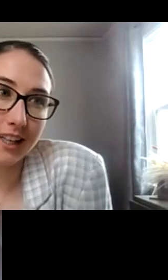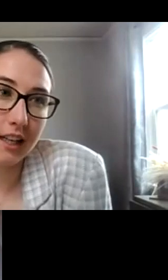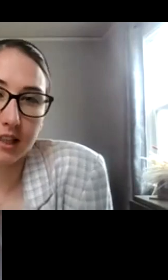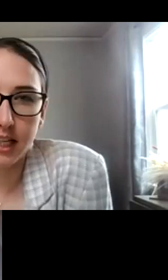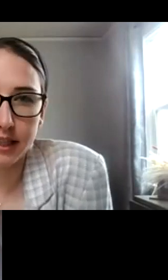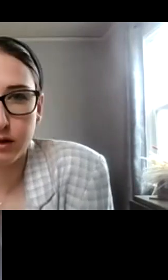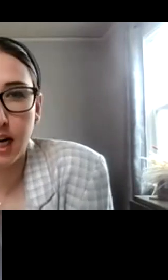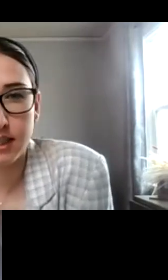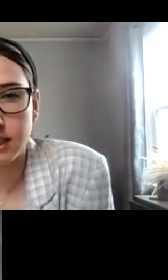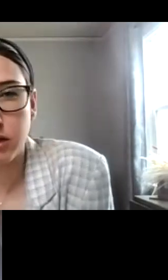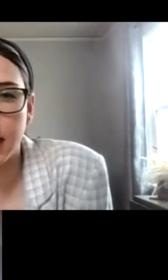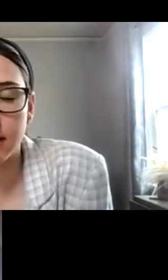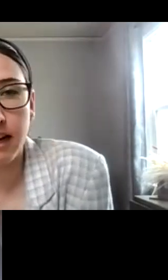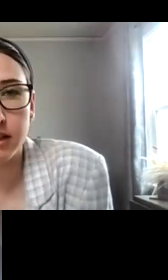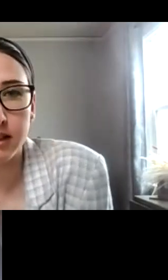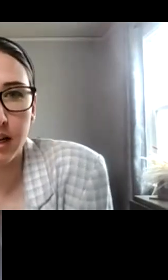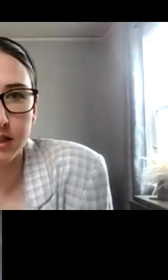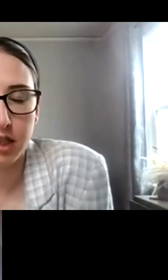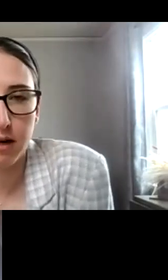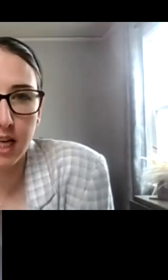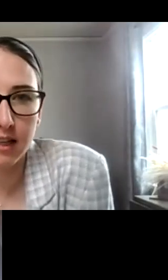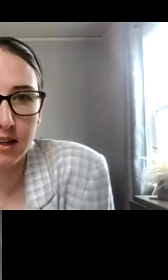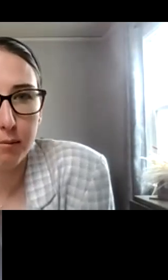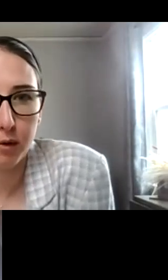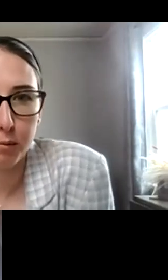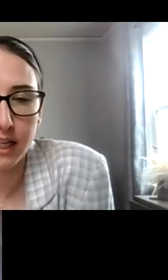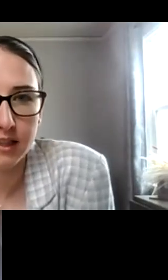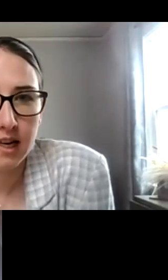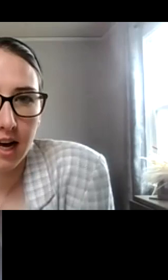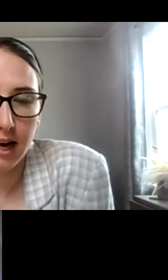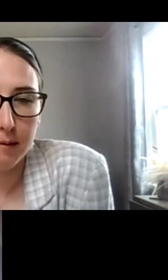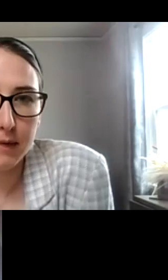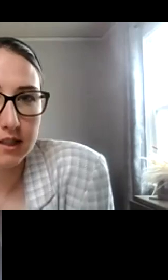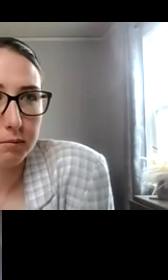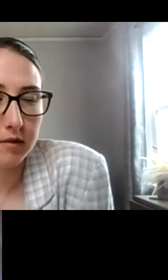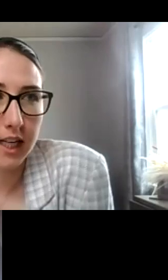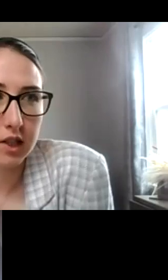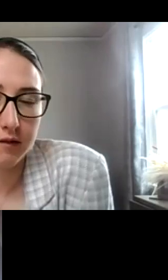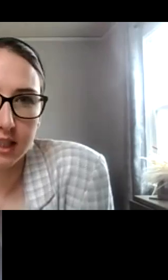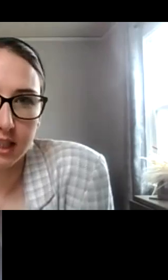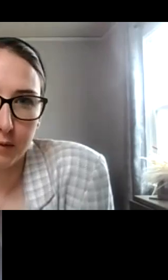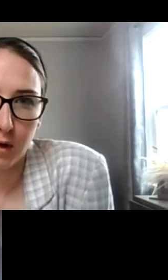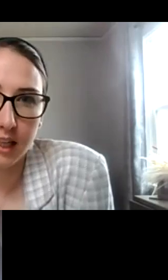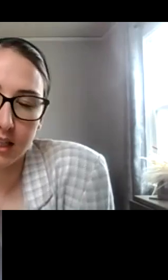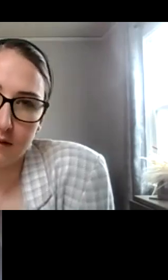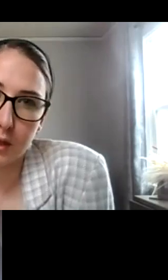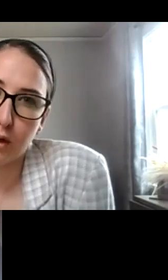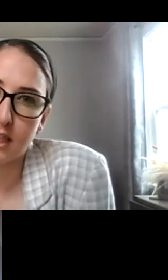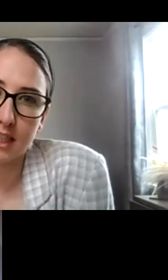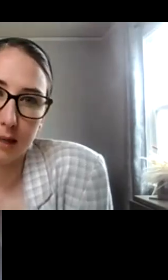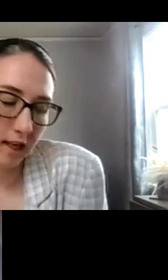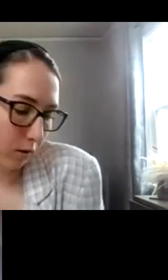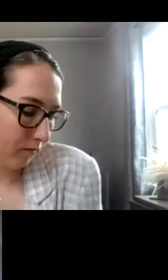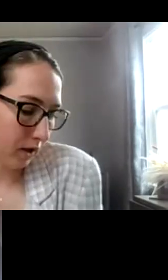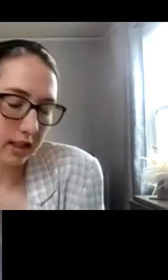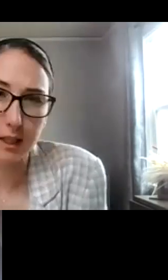that at even like at a screening level of determining the appropriate means of providing services for that individual, in